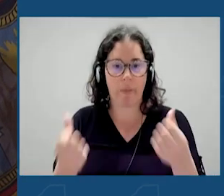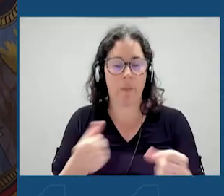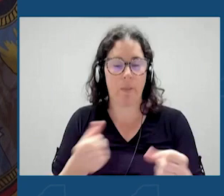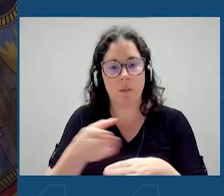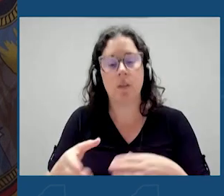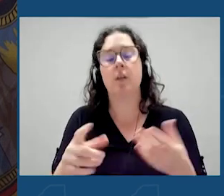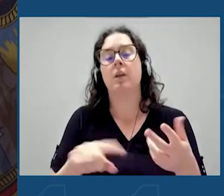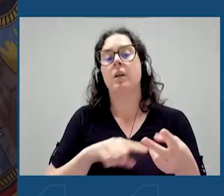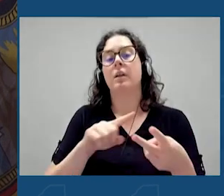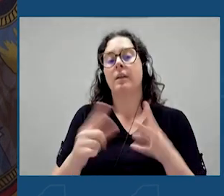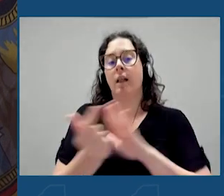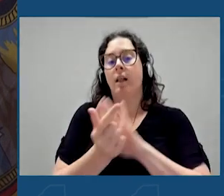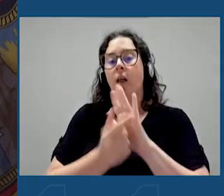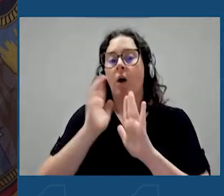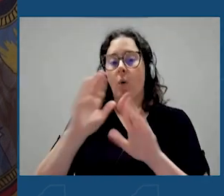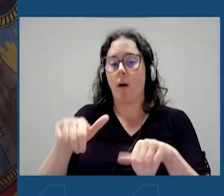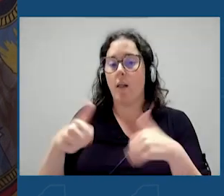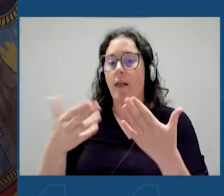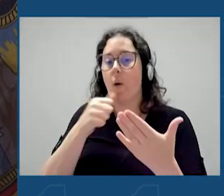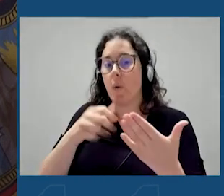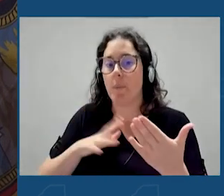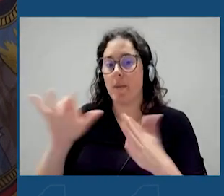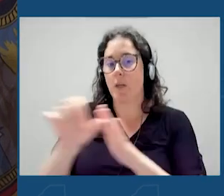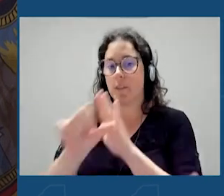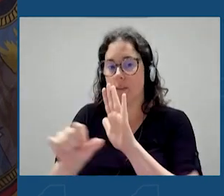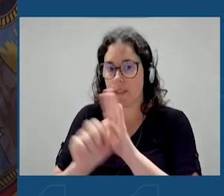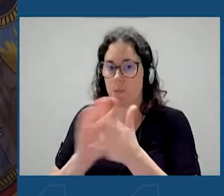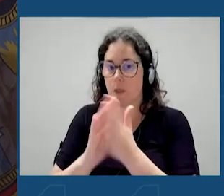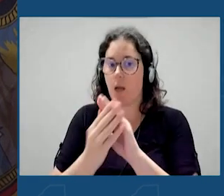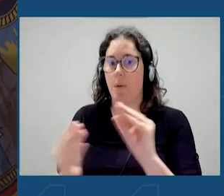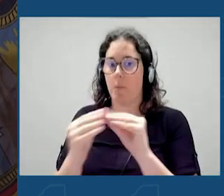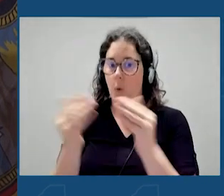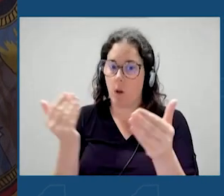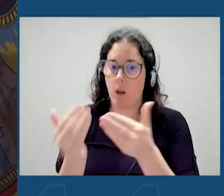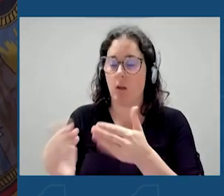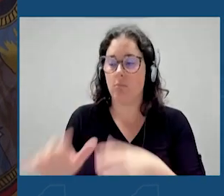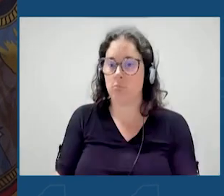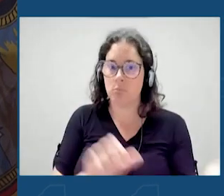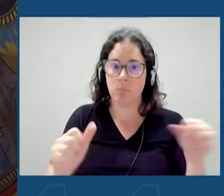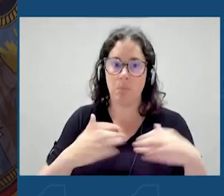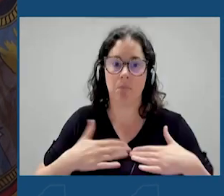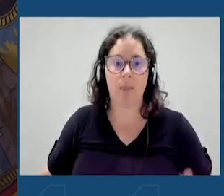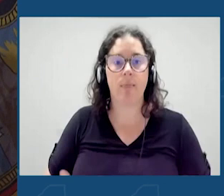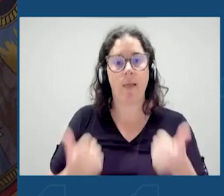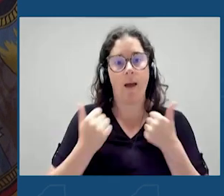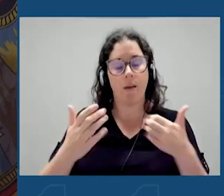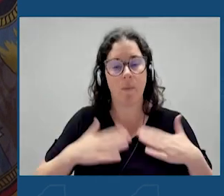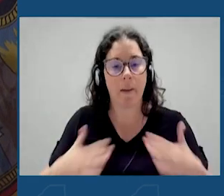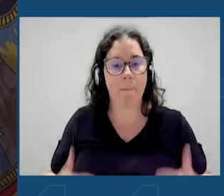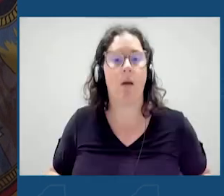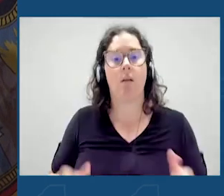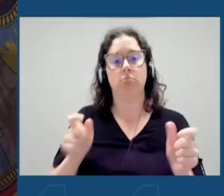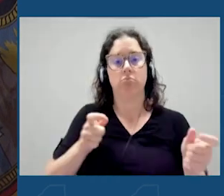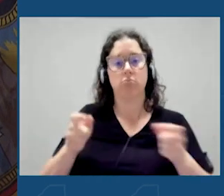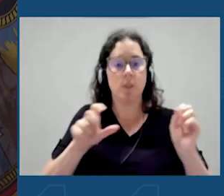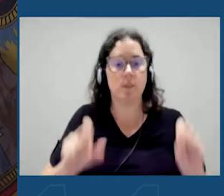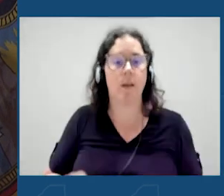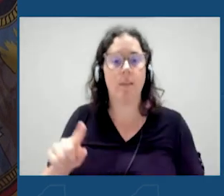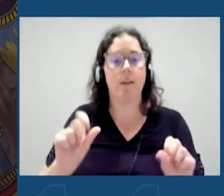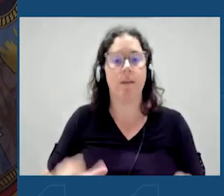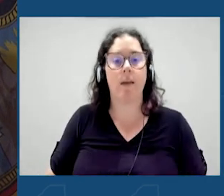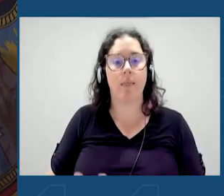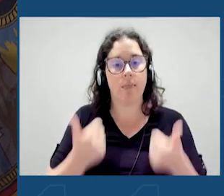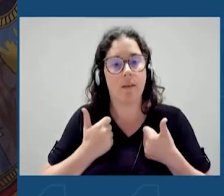those states one step closer to regaining control of their lives, liberties, and bodies so that they can live with